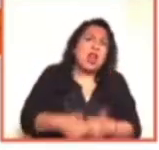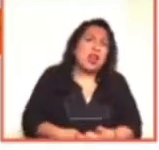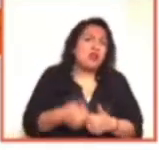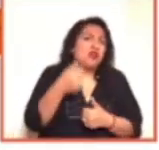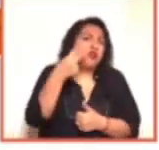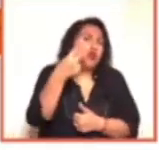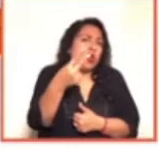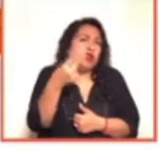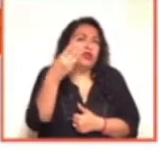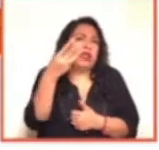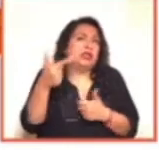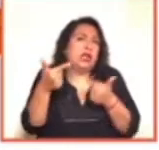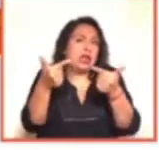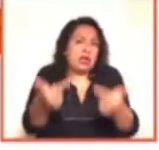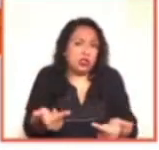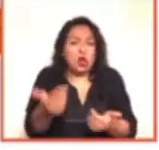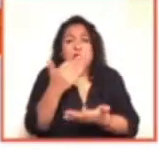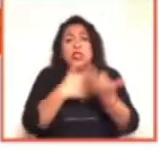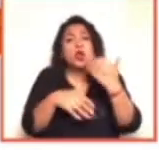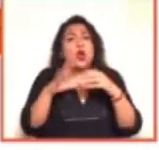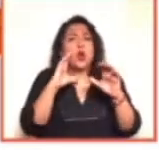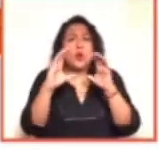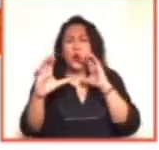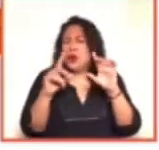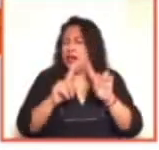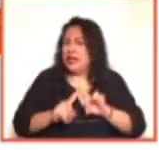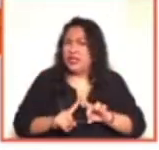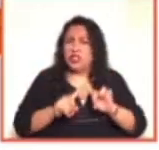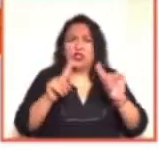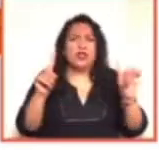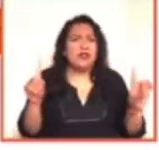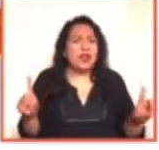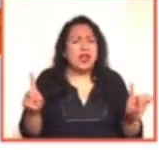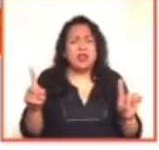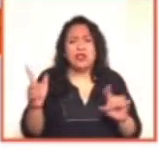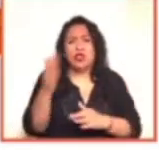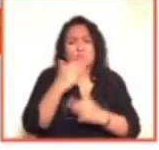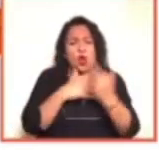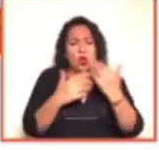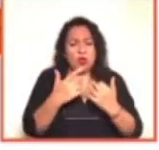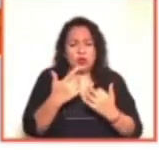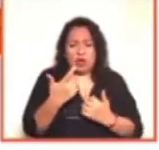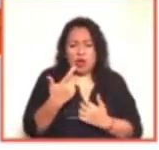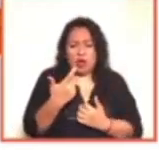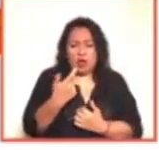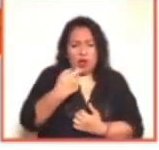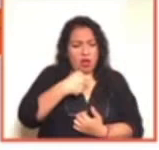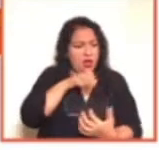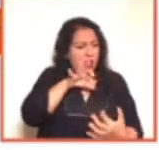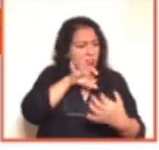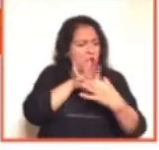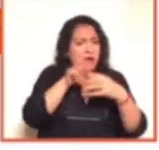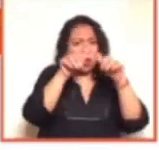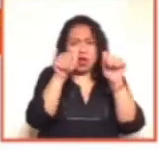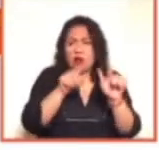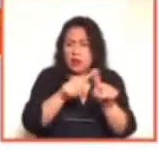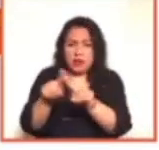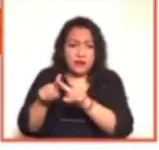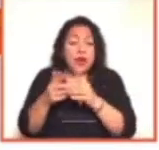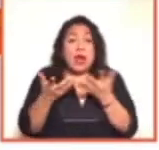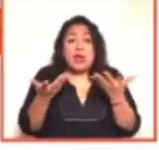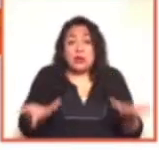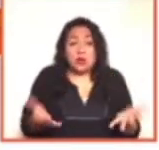communicate differently. We all identify with different types of arts. So one of the important lessons